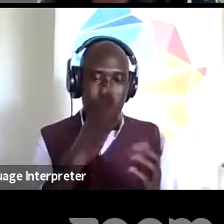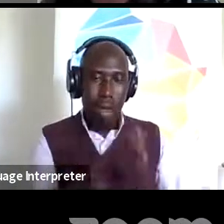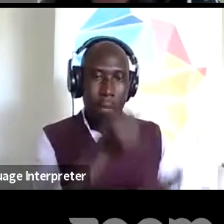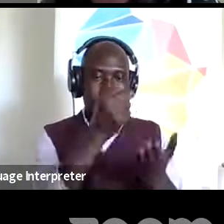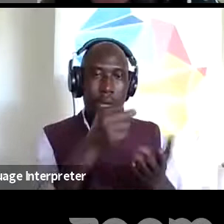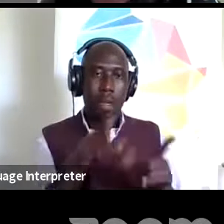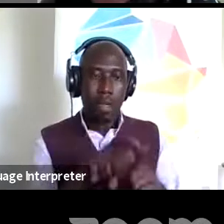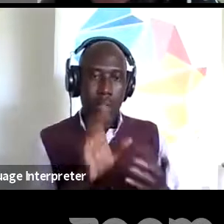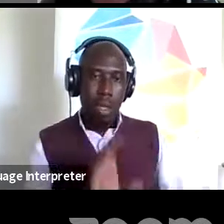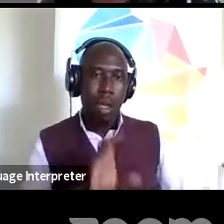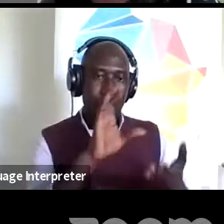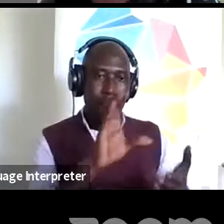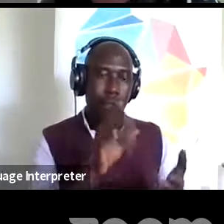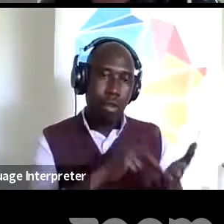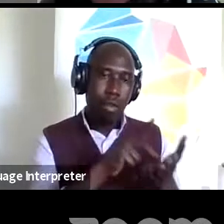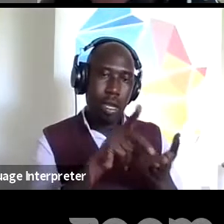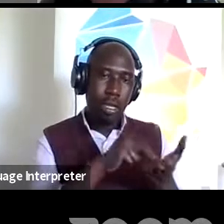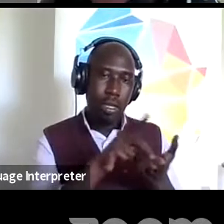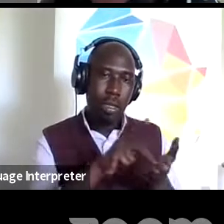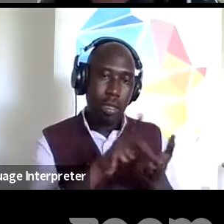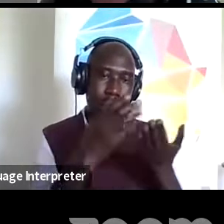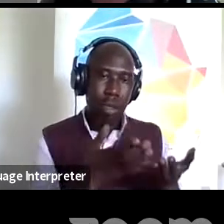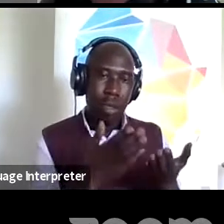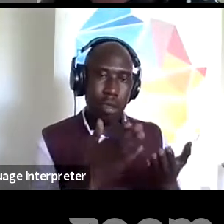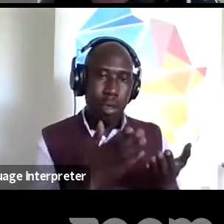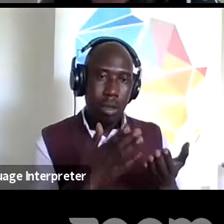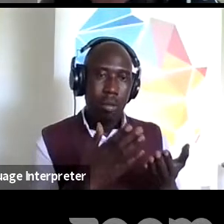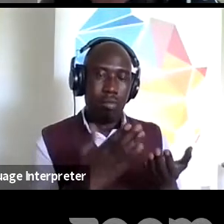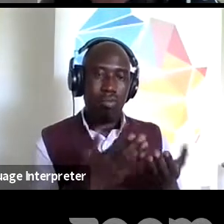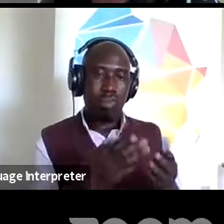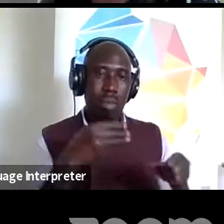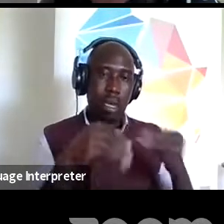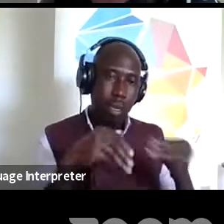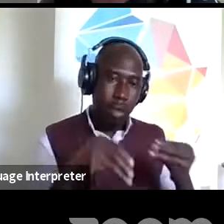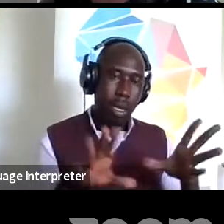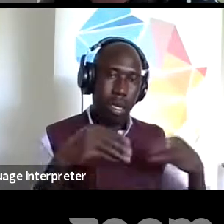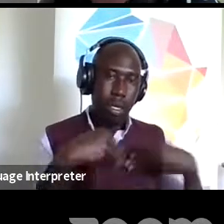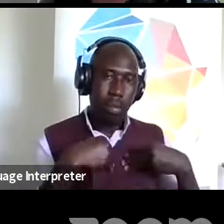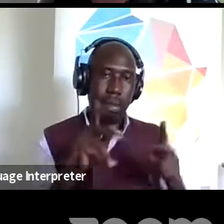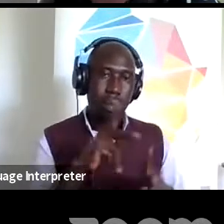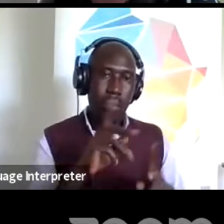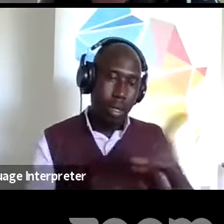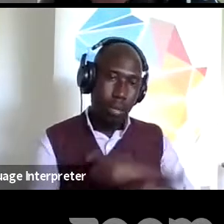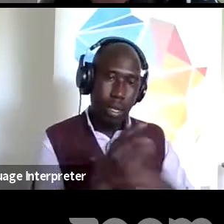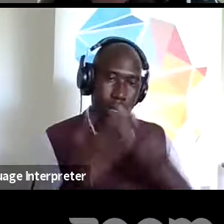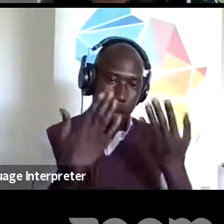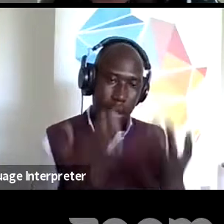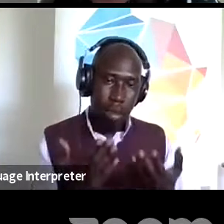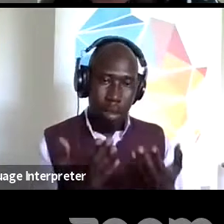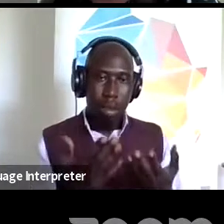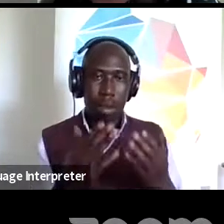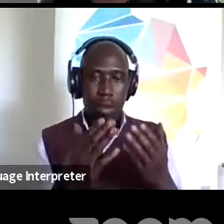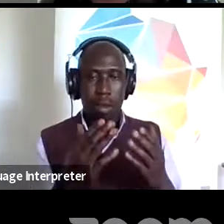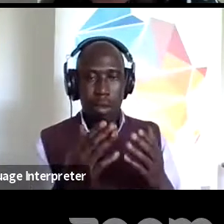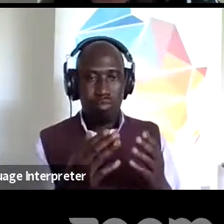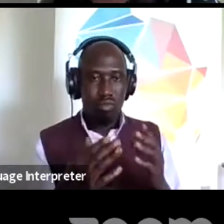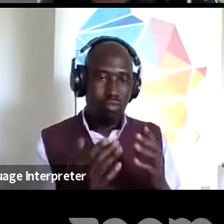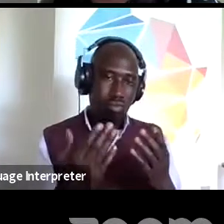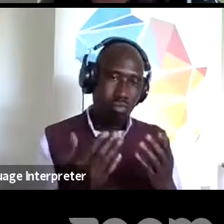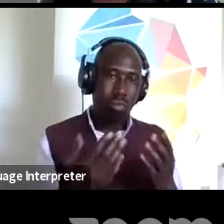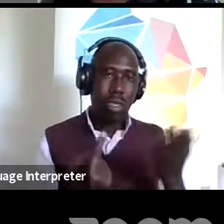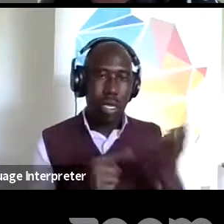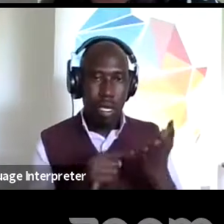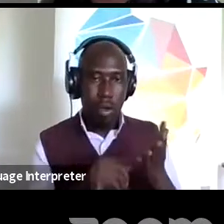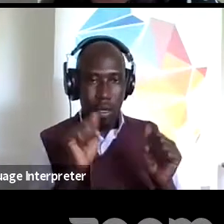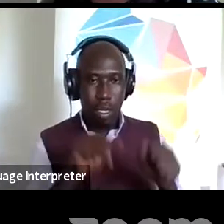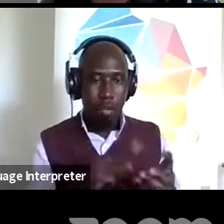for the purchasing of devices that are suitable for people with disabilities with assistive technology that would be useful